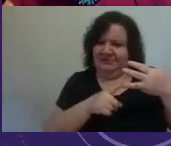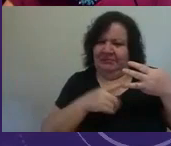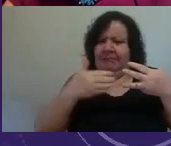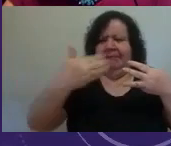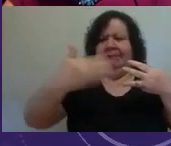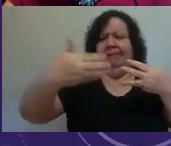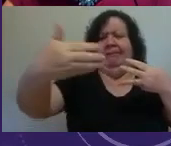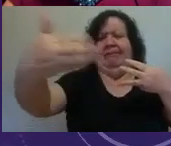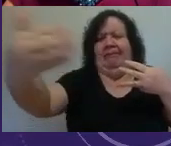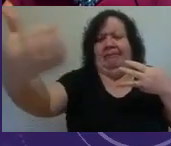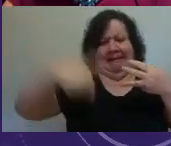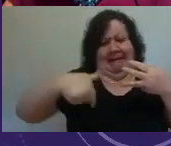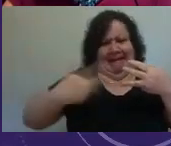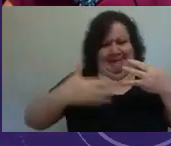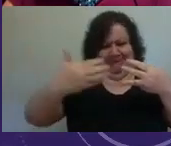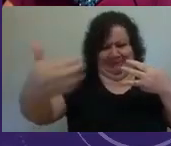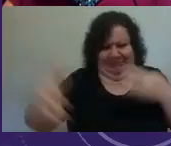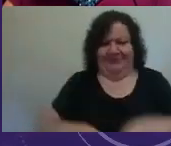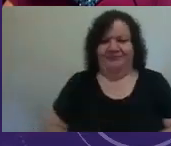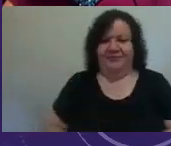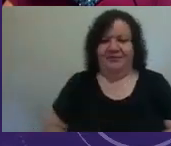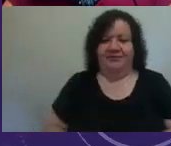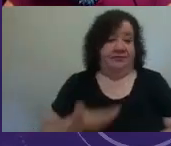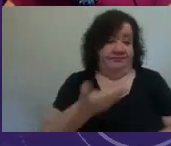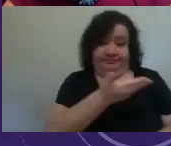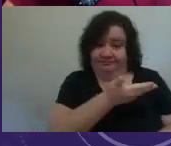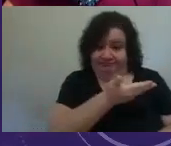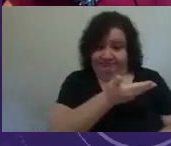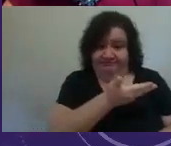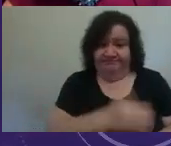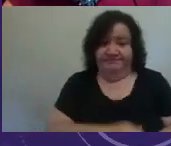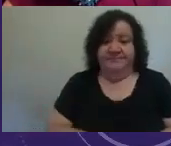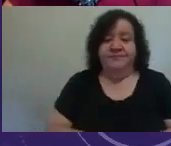Now we're going to talk about social media best practices.